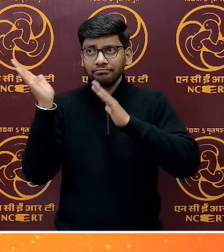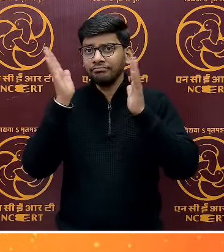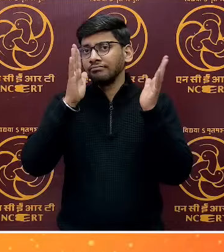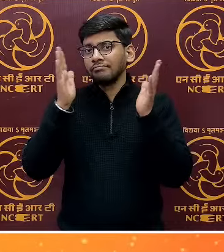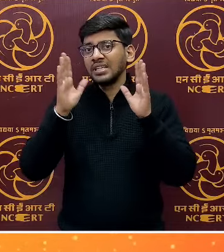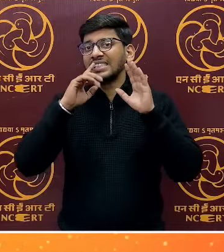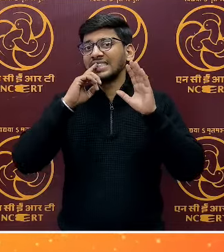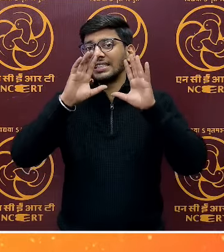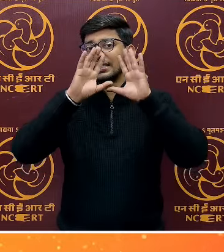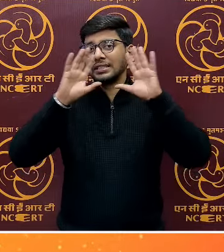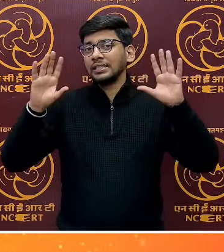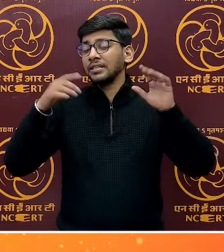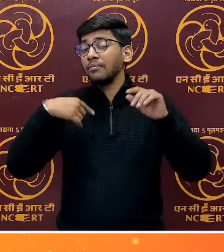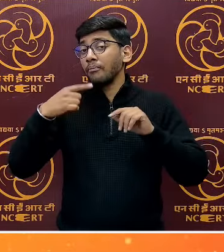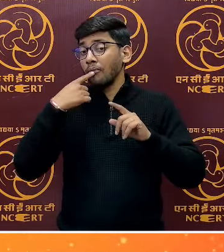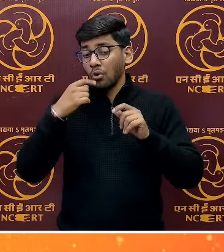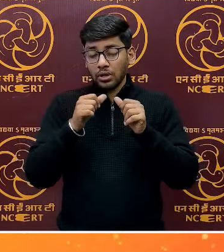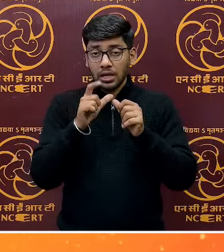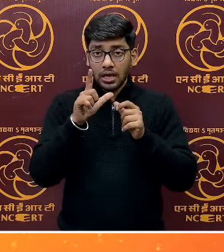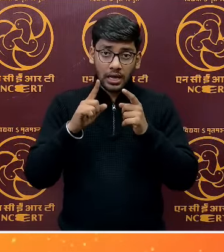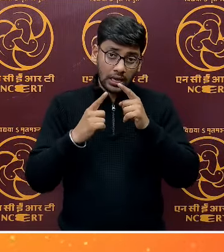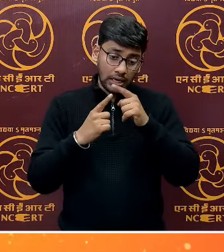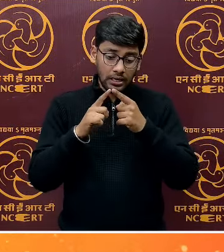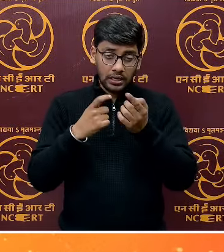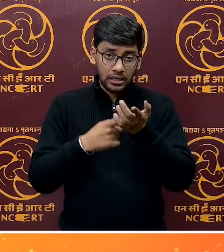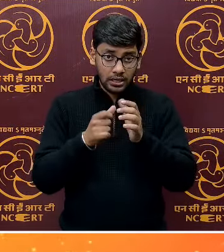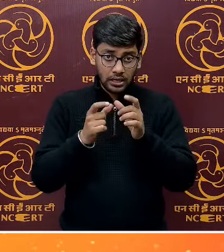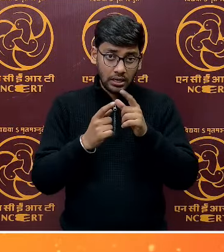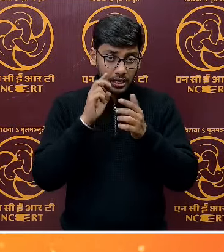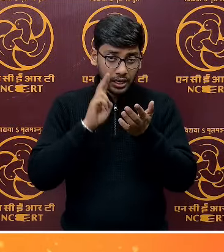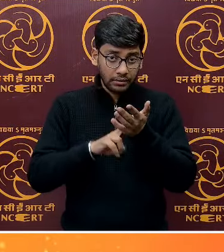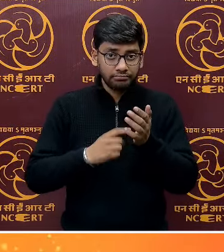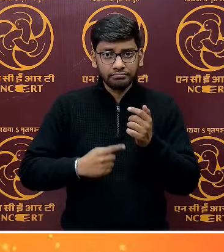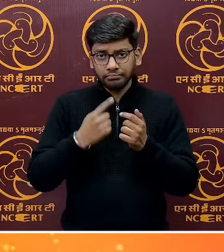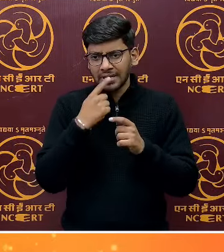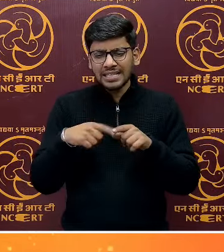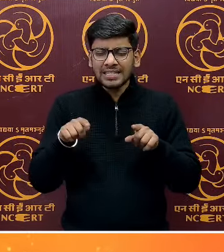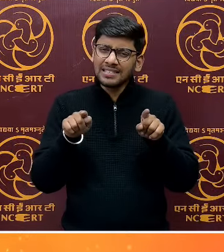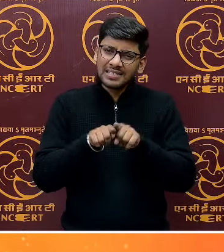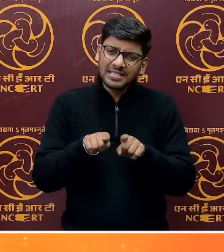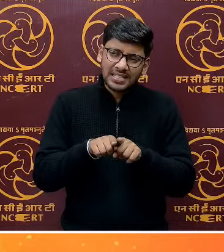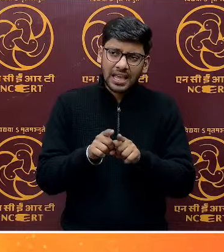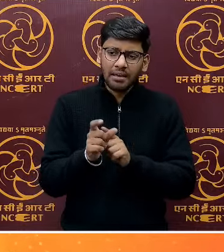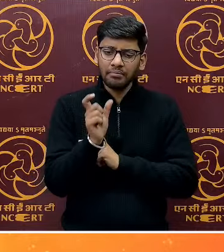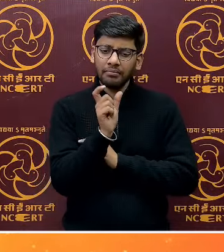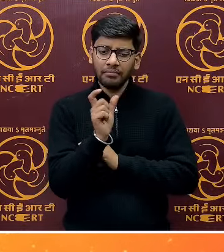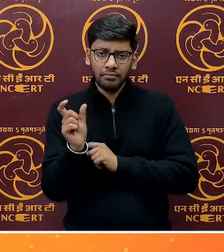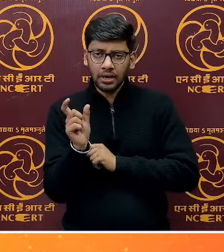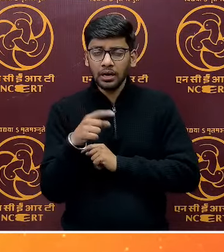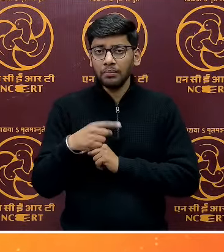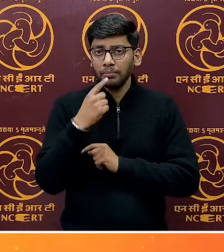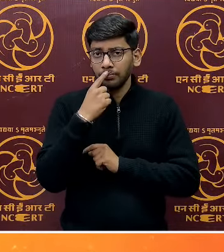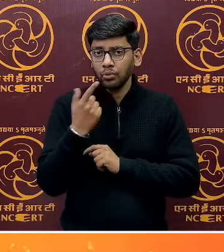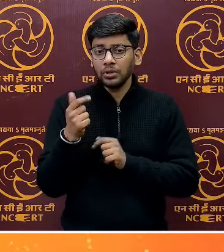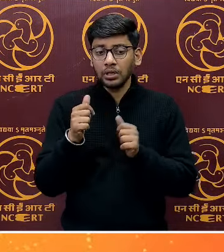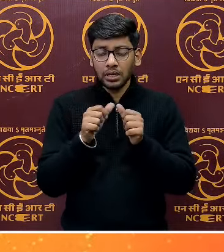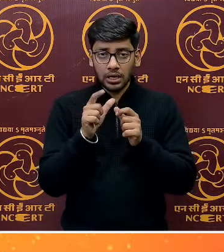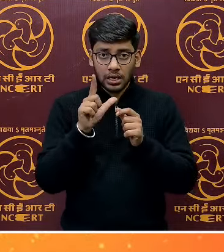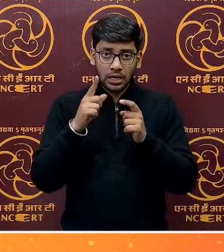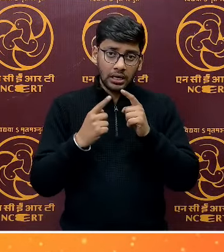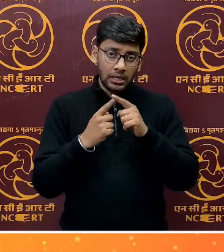is called alliteration. So repetition of any sound, consonant sound, alphabet, is called